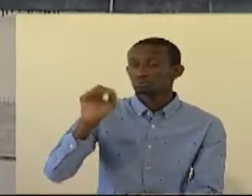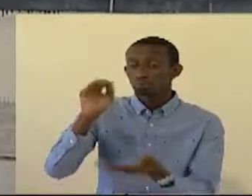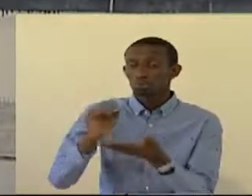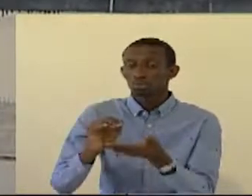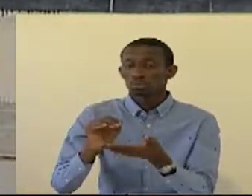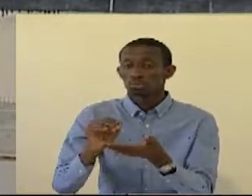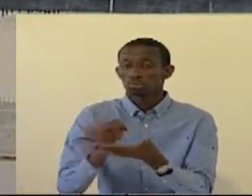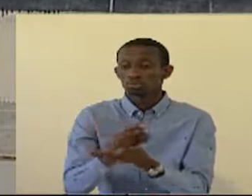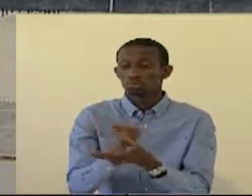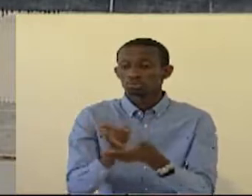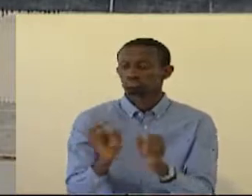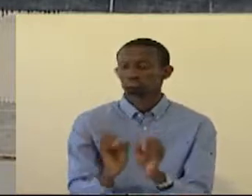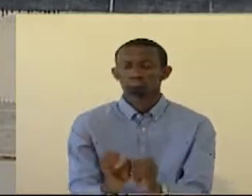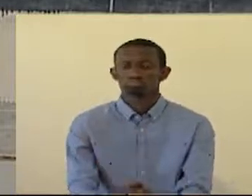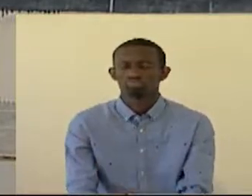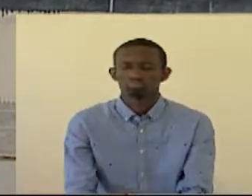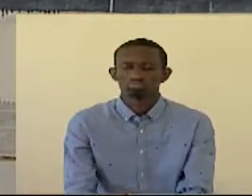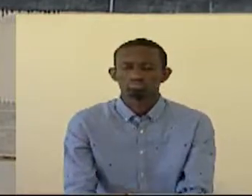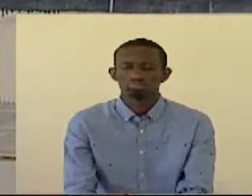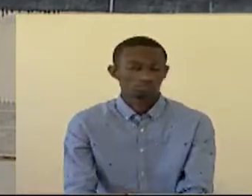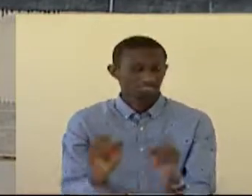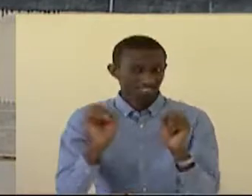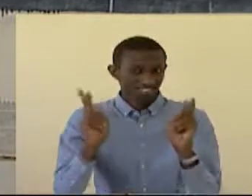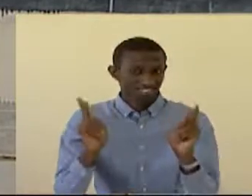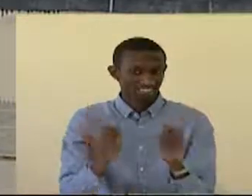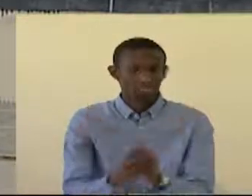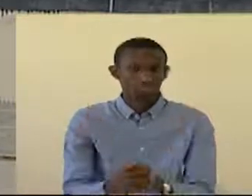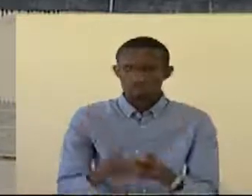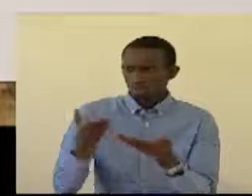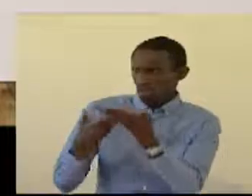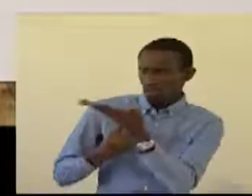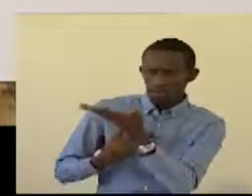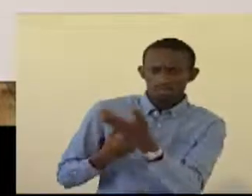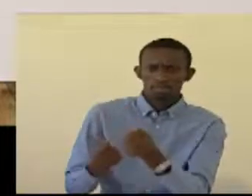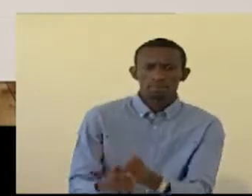tertiary alcohol. Okay. Here we have